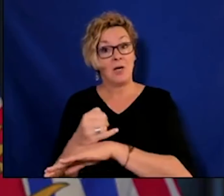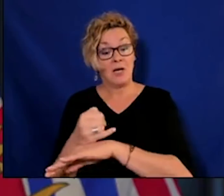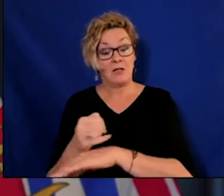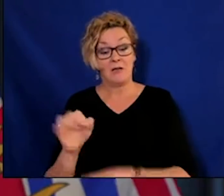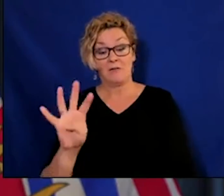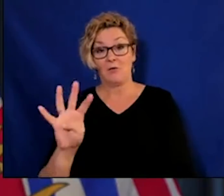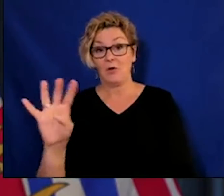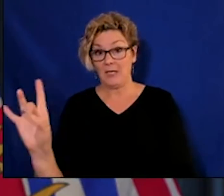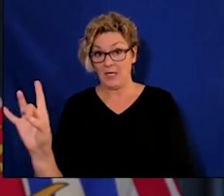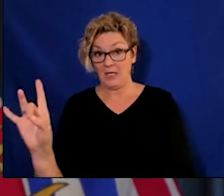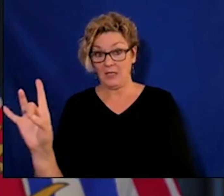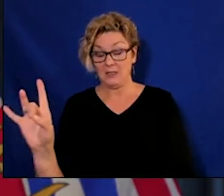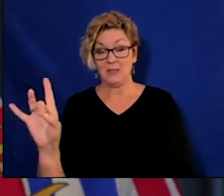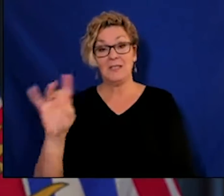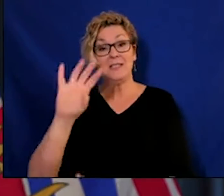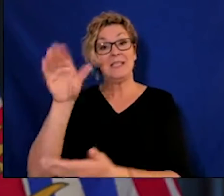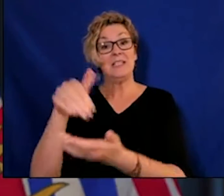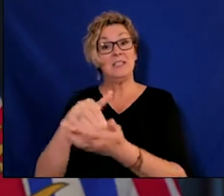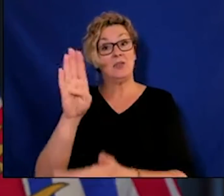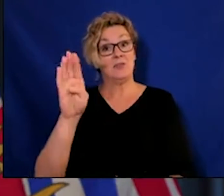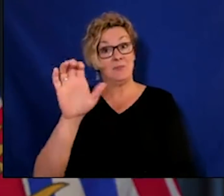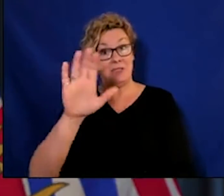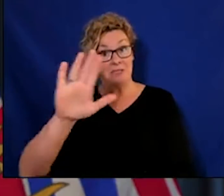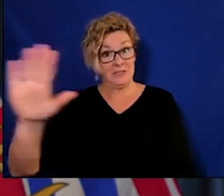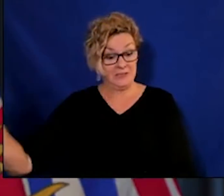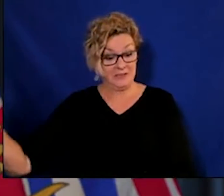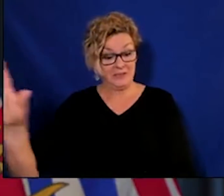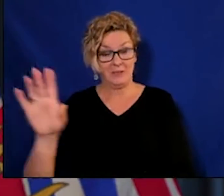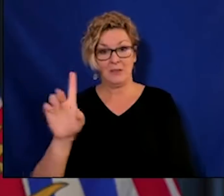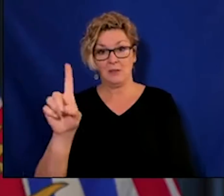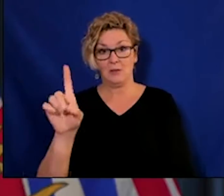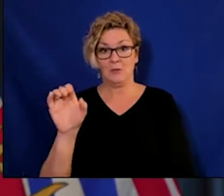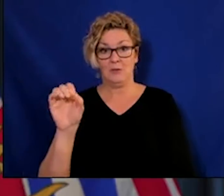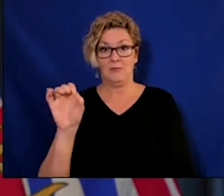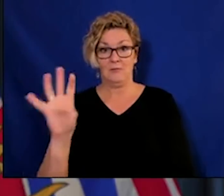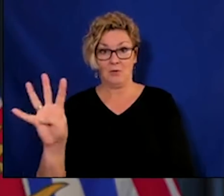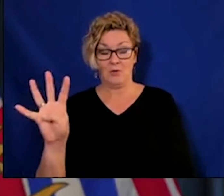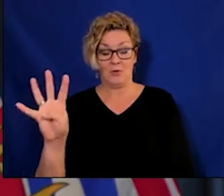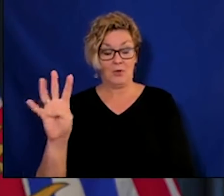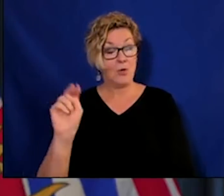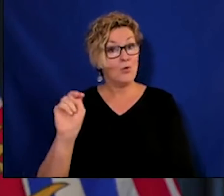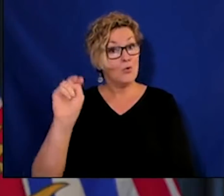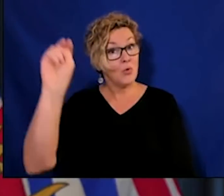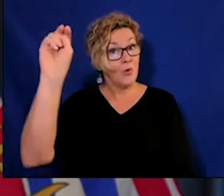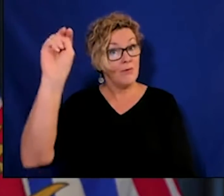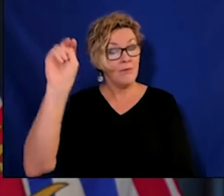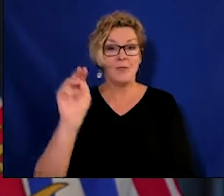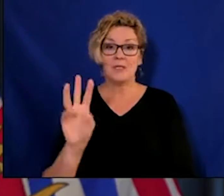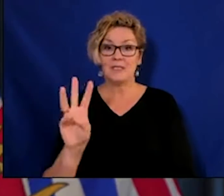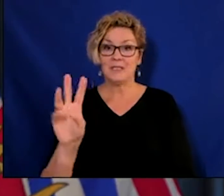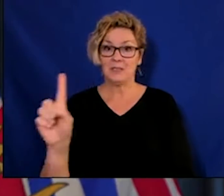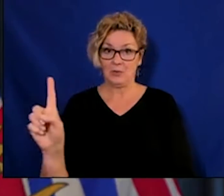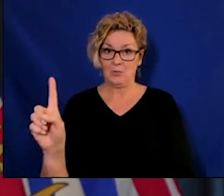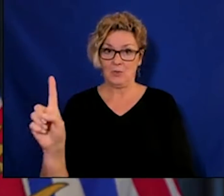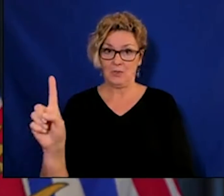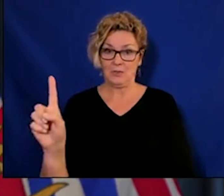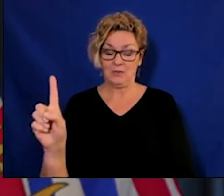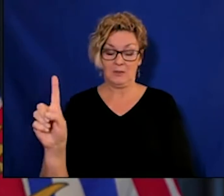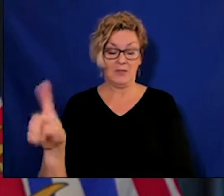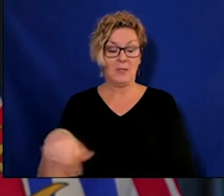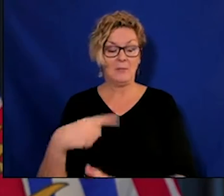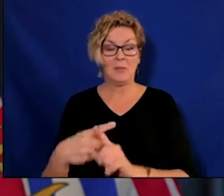Interior Health Region, and 61 people in the Northern Health Region, and an additional 2 people who normally reside outside of